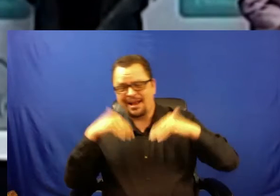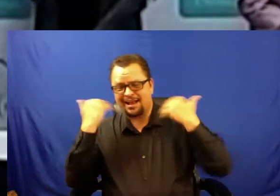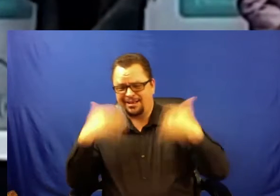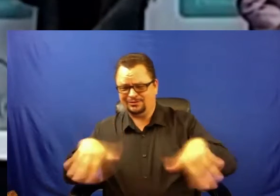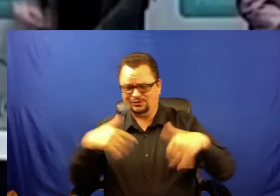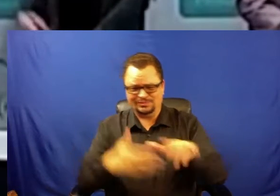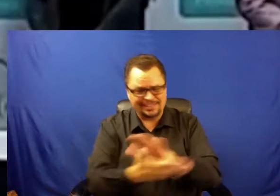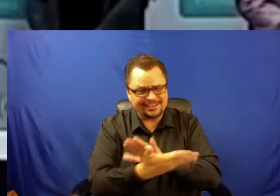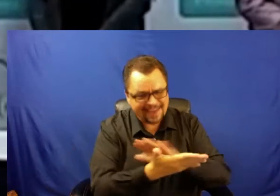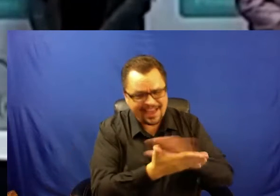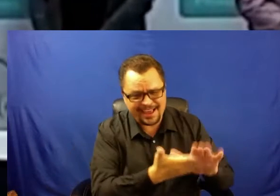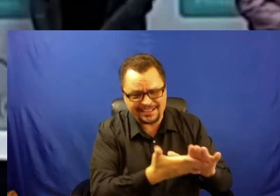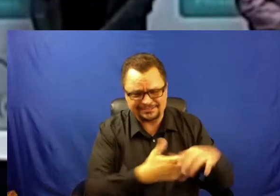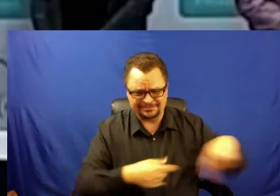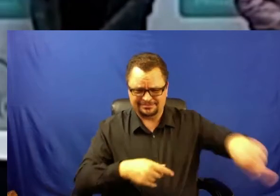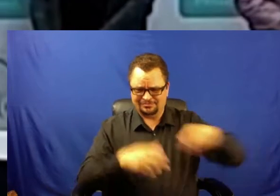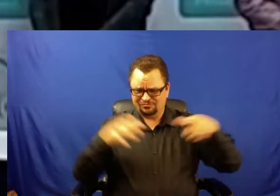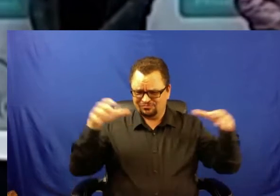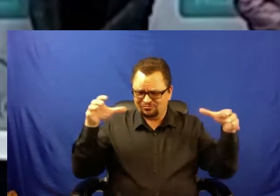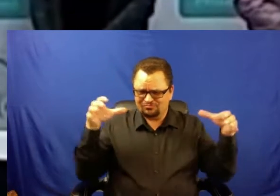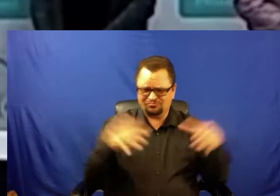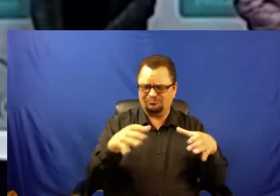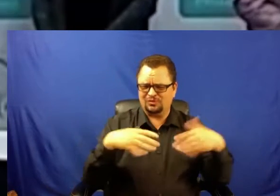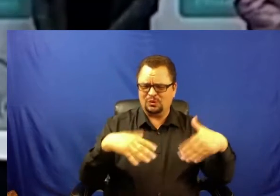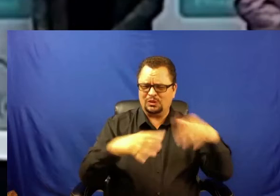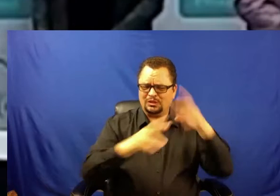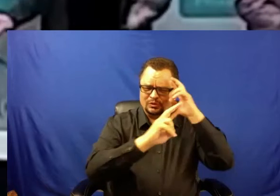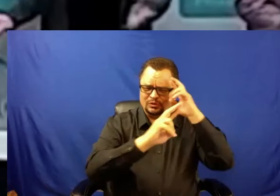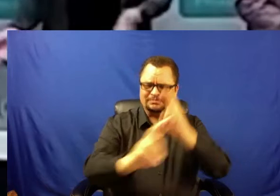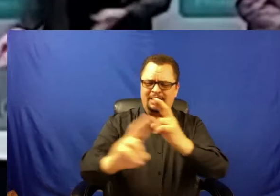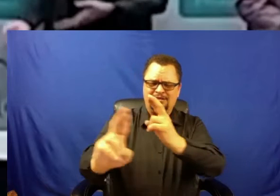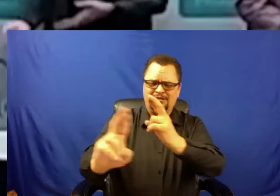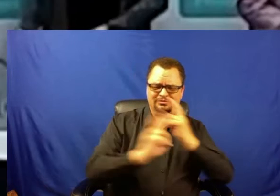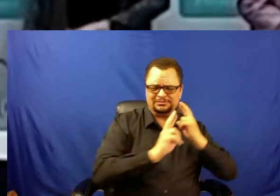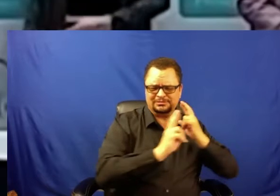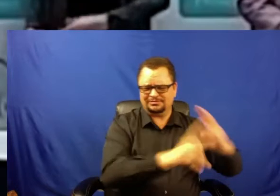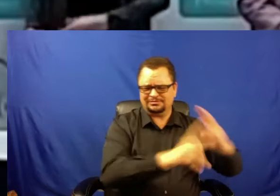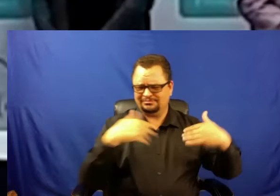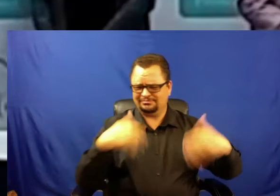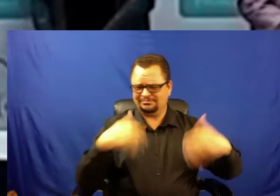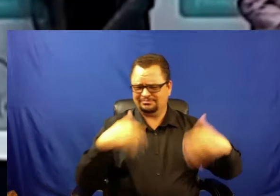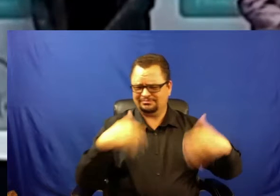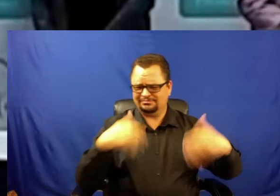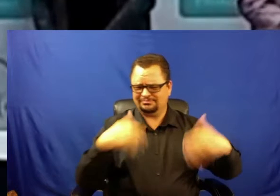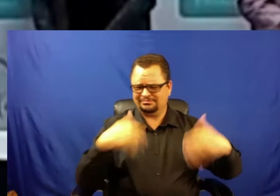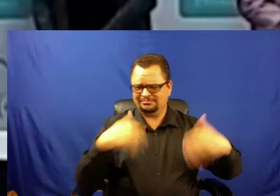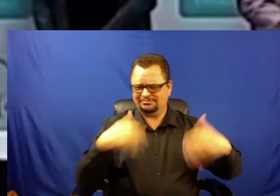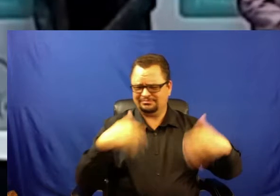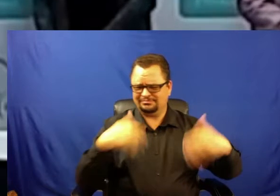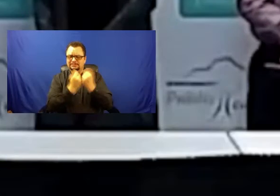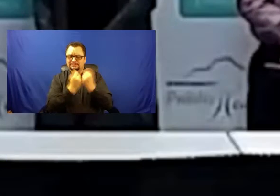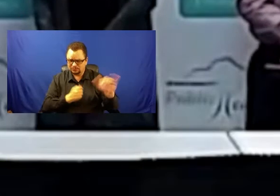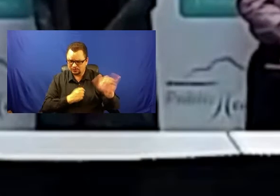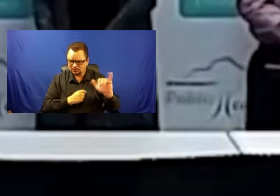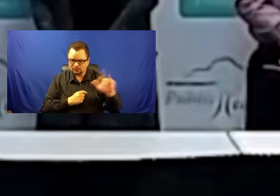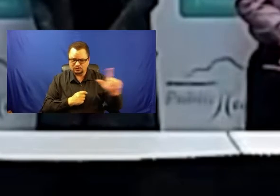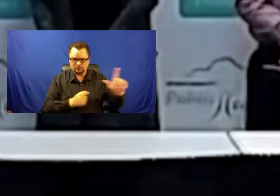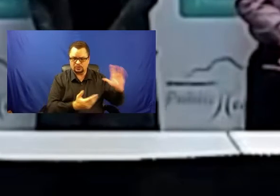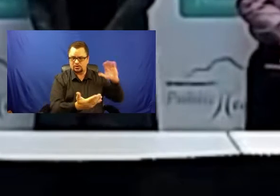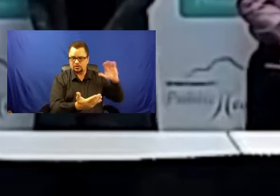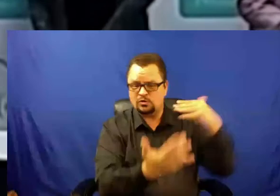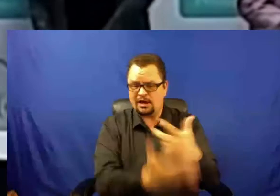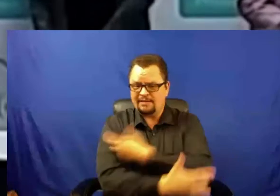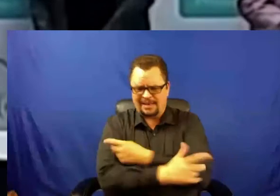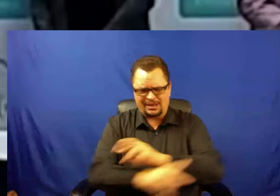reserves that joined them with their teams. We always try to have the vaccine prepared as soon as they arrive, so that way there was no delay in the time for them to get out to